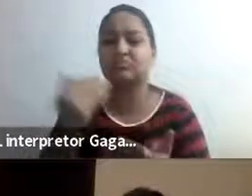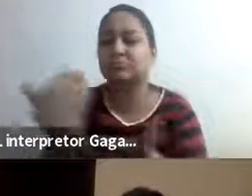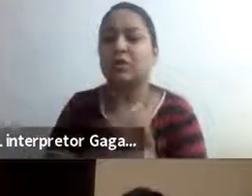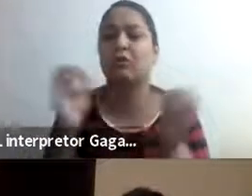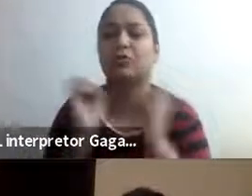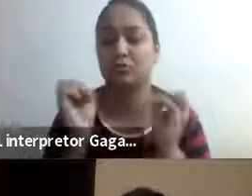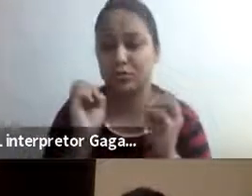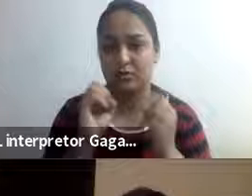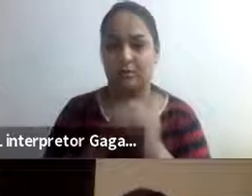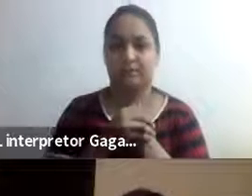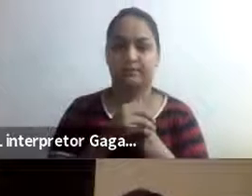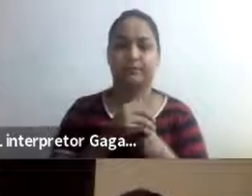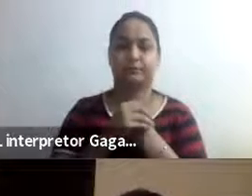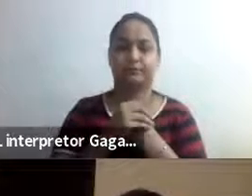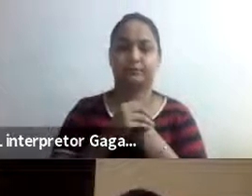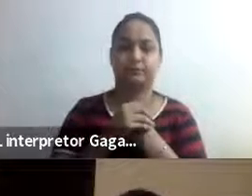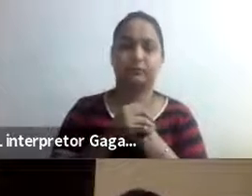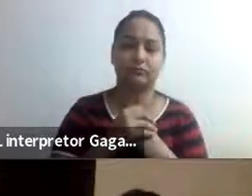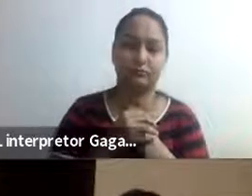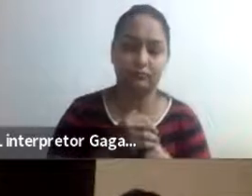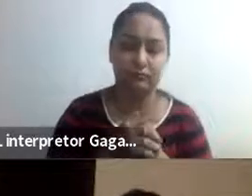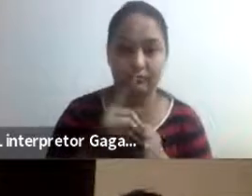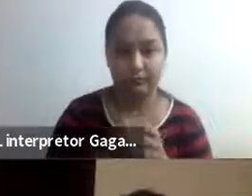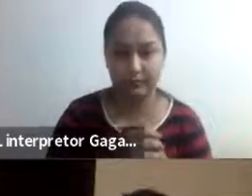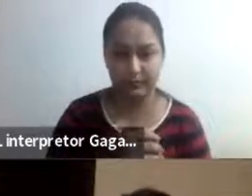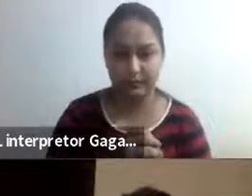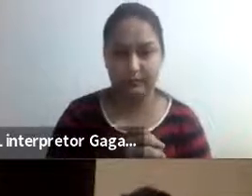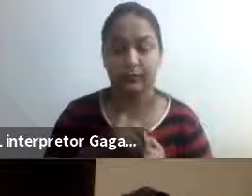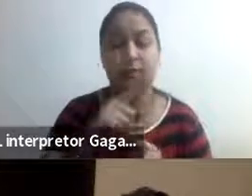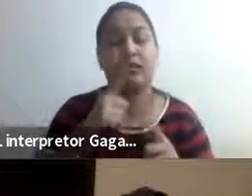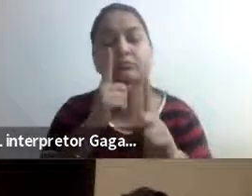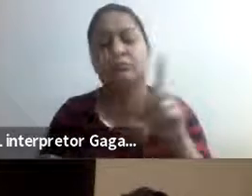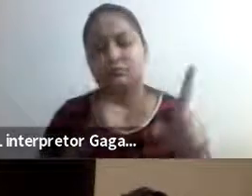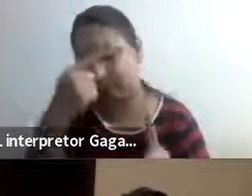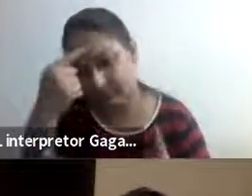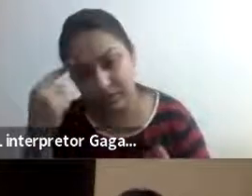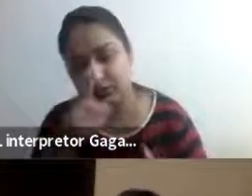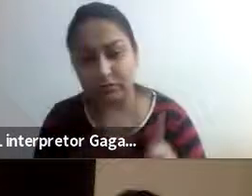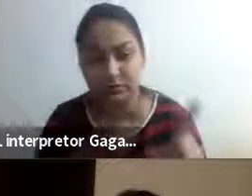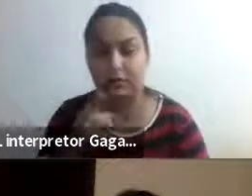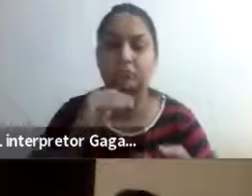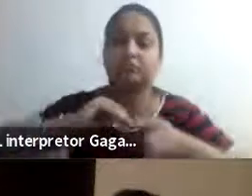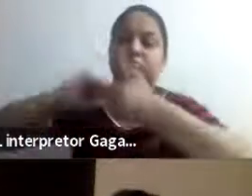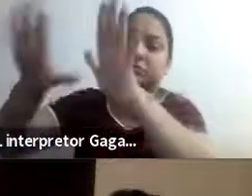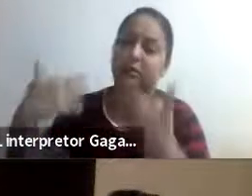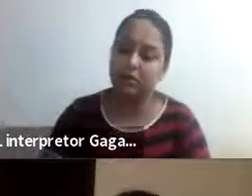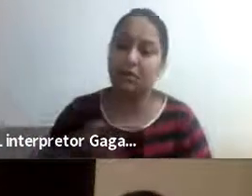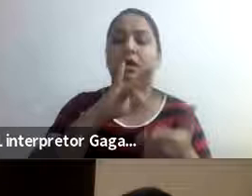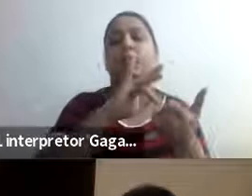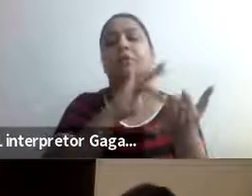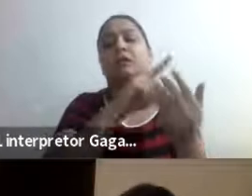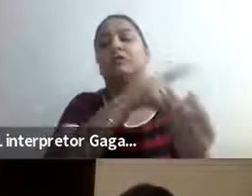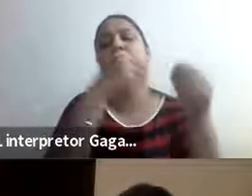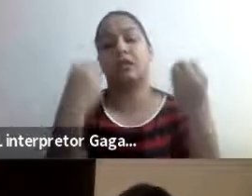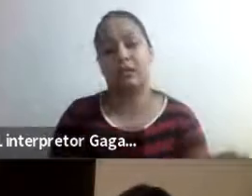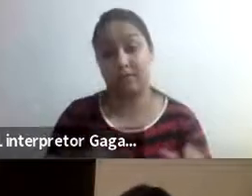was almost as if life in the village was coming to a close. Because a year or so later, she was married and she left. And even